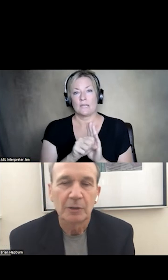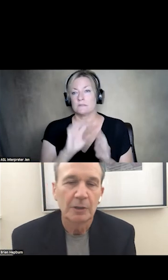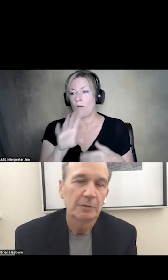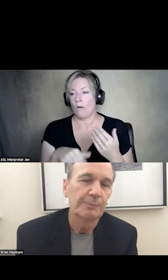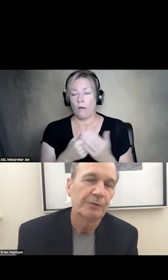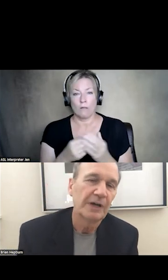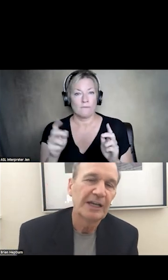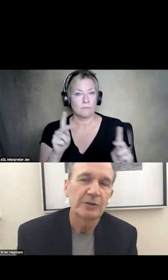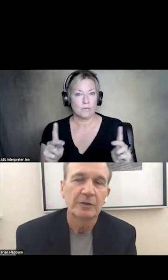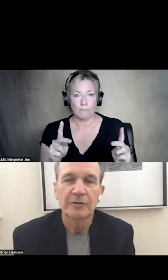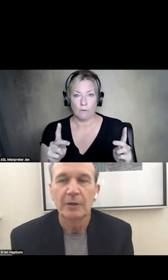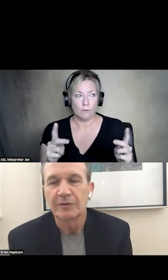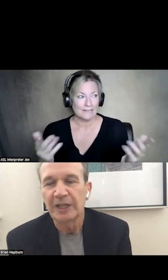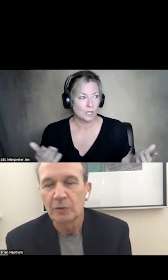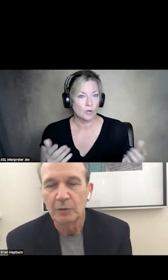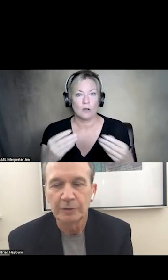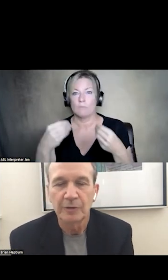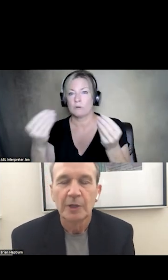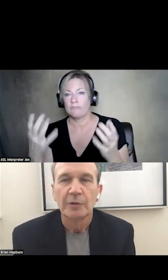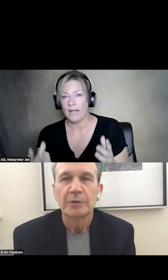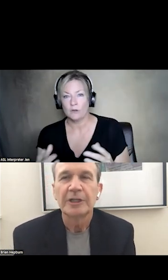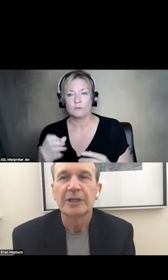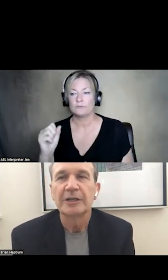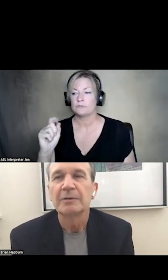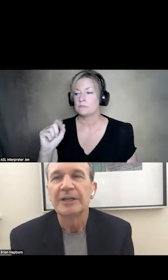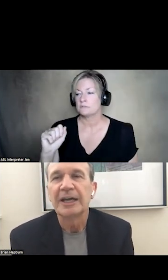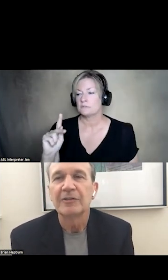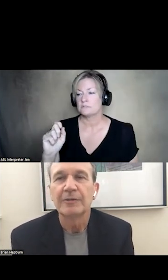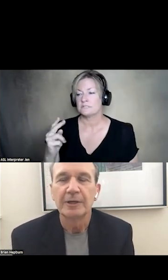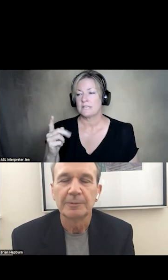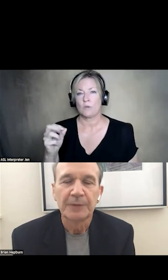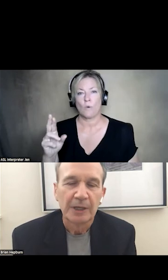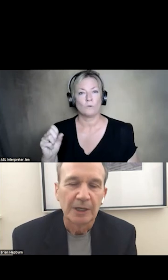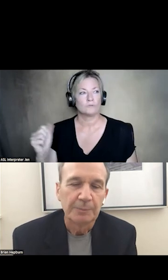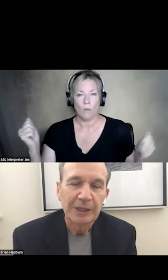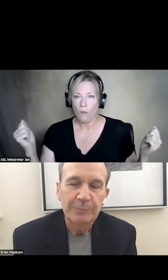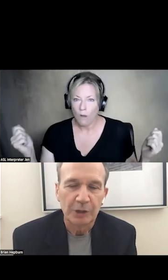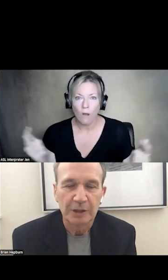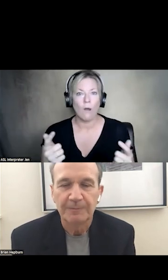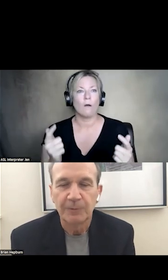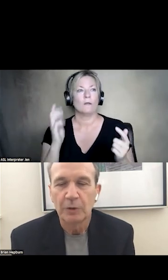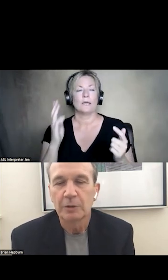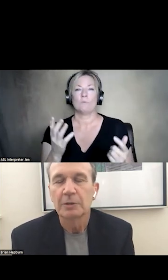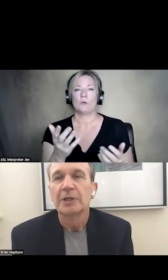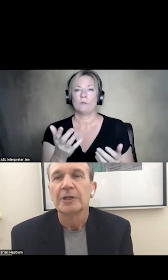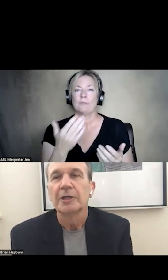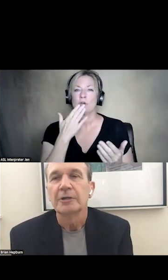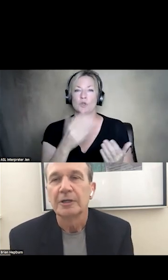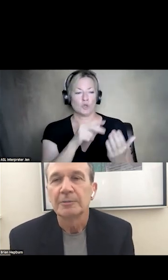on the call, the providers, all stakeholders, really a nice playbook